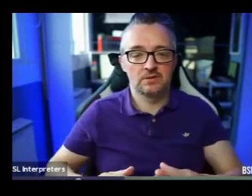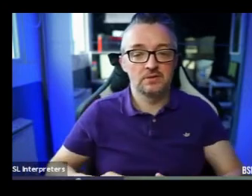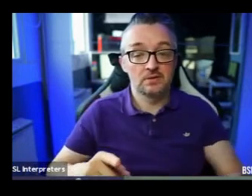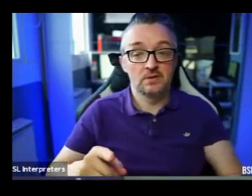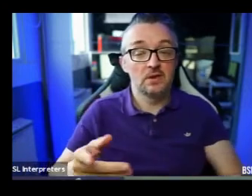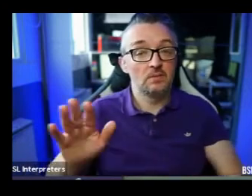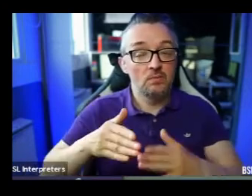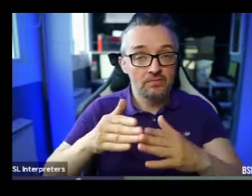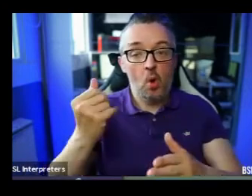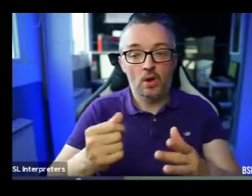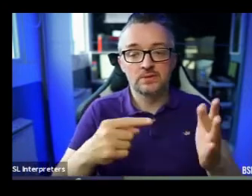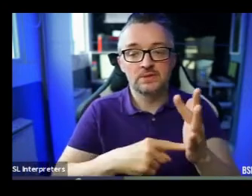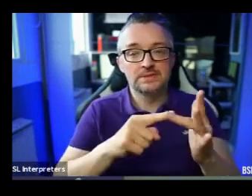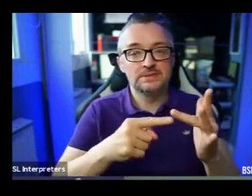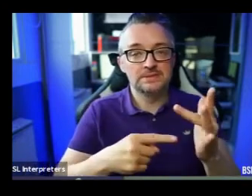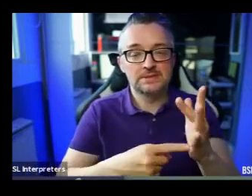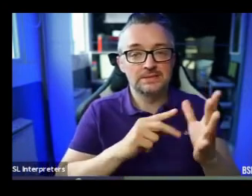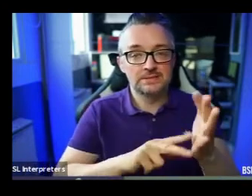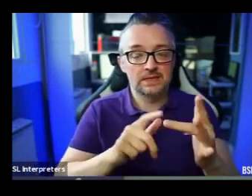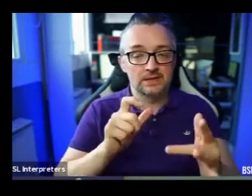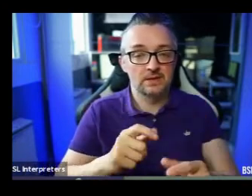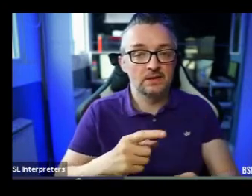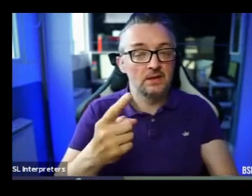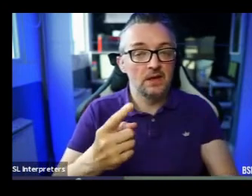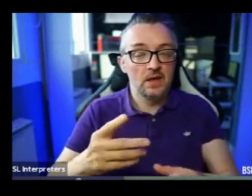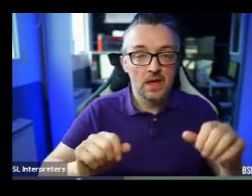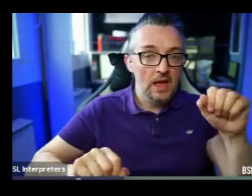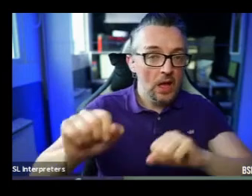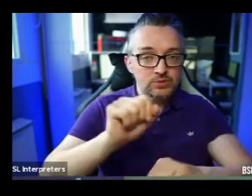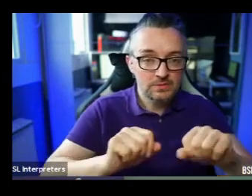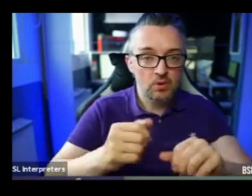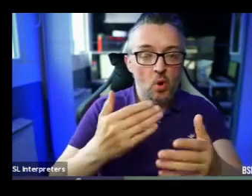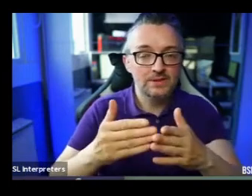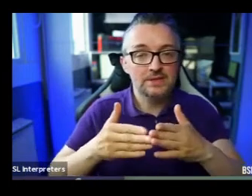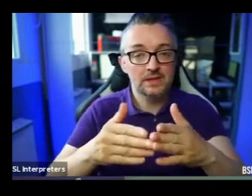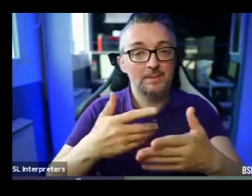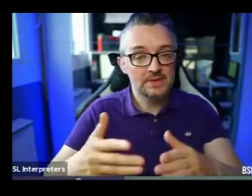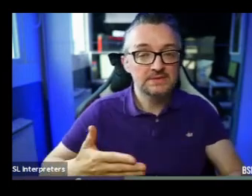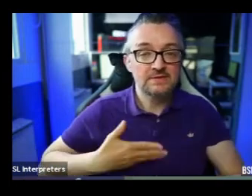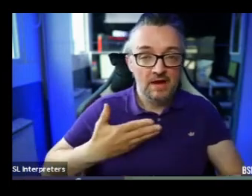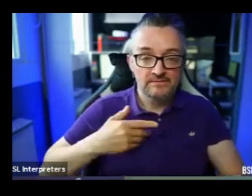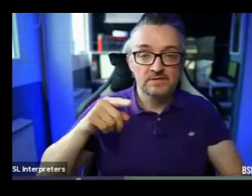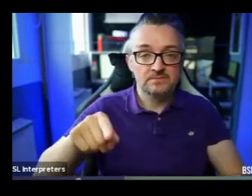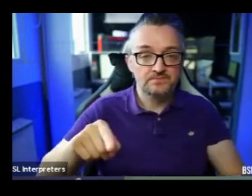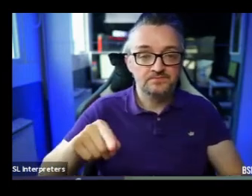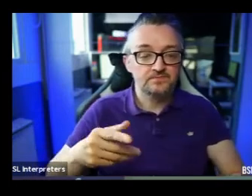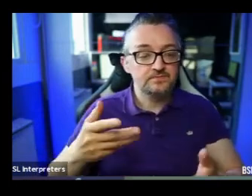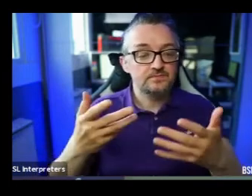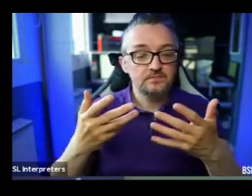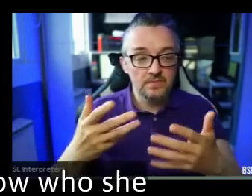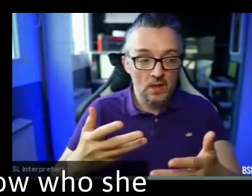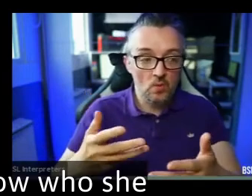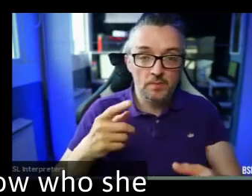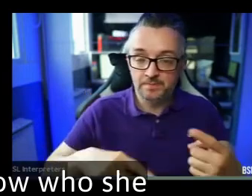iceberg. She came over on the Titanic. This woman was a housekeeper on the Titanic who had survived